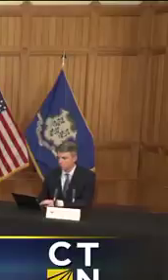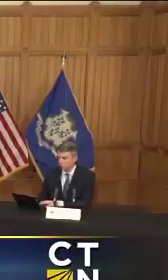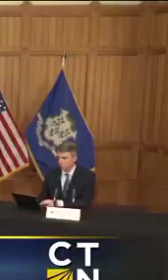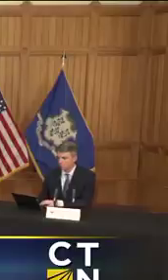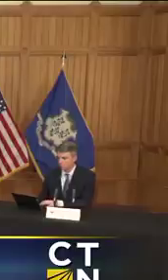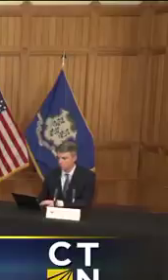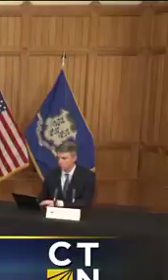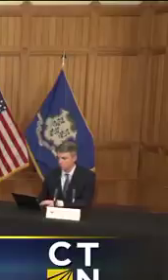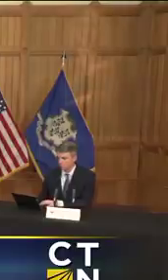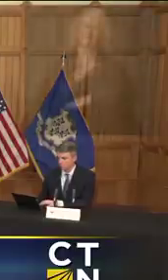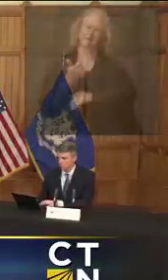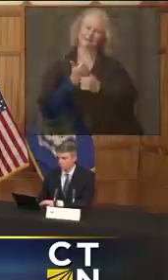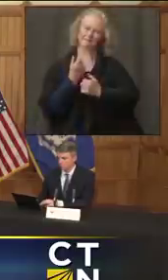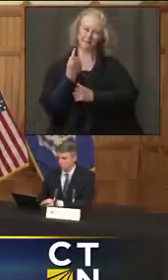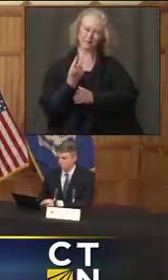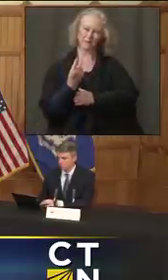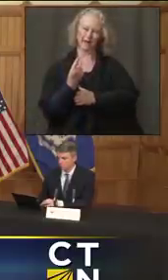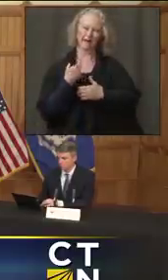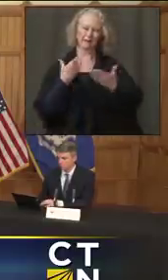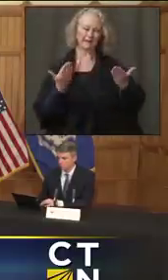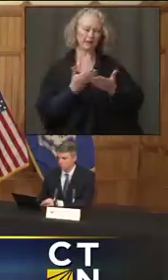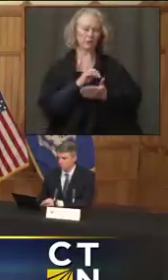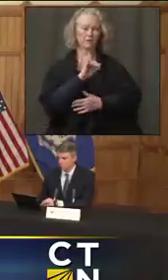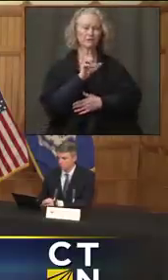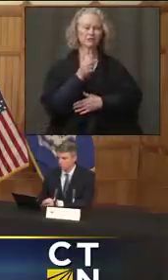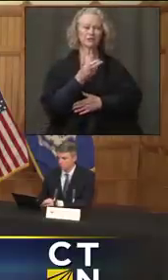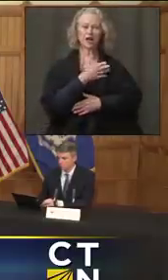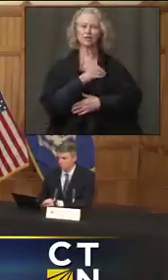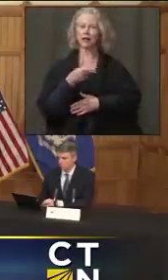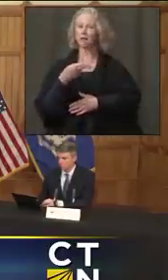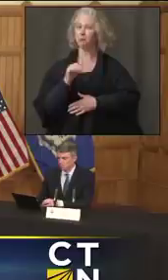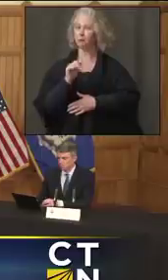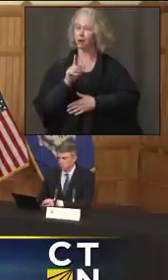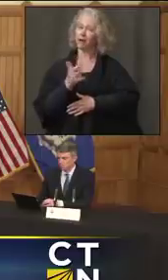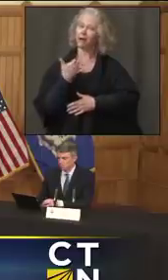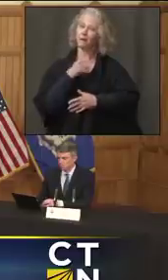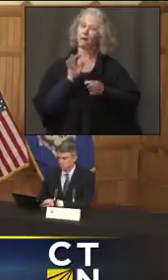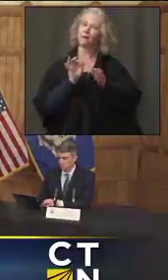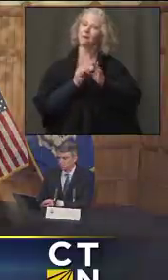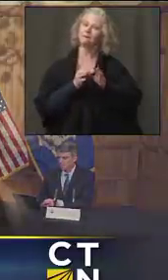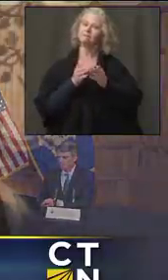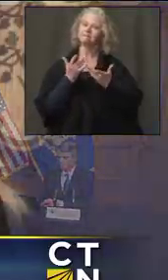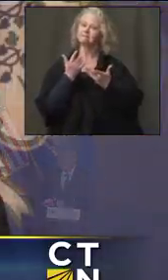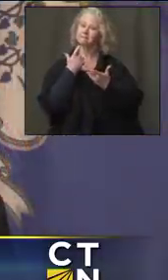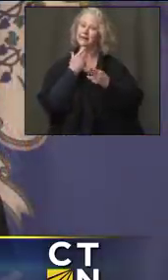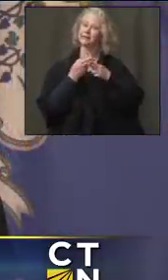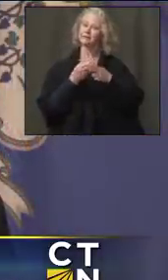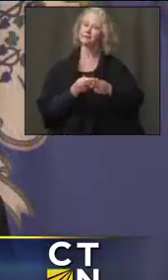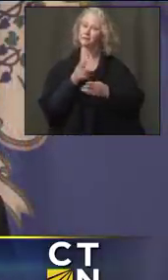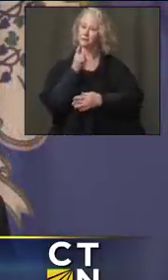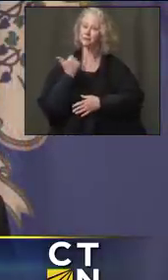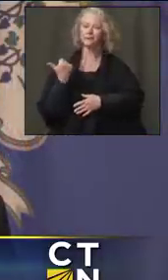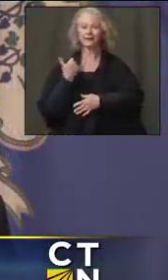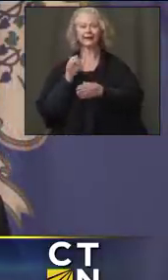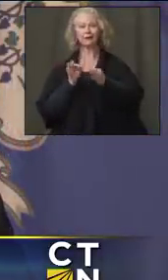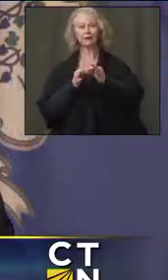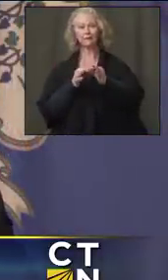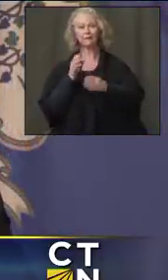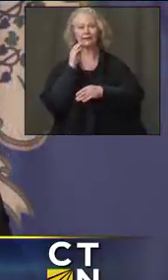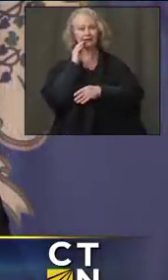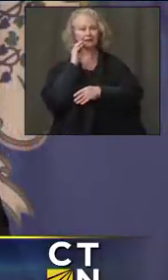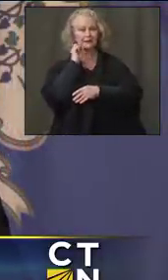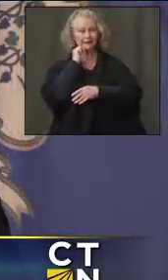All right, good afternoon, everybody. Here with Josh and Paul. And somebody I want to mention, Mary Sue. She's been doing the signing here,